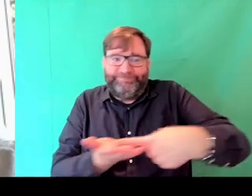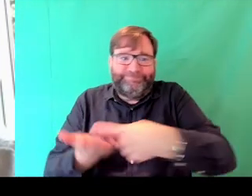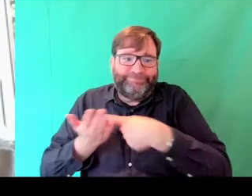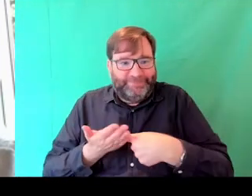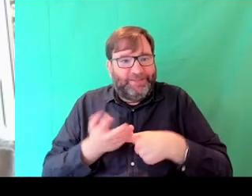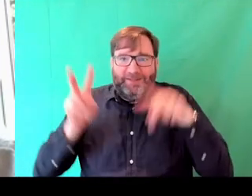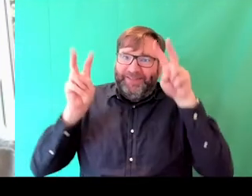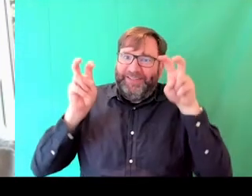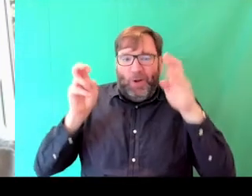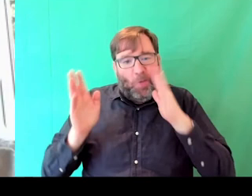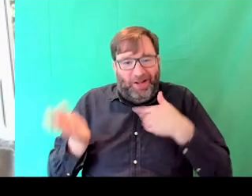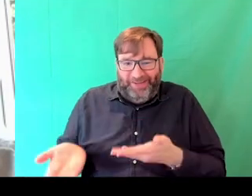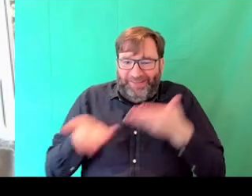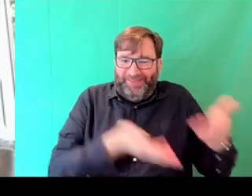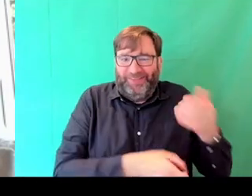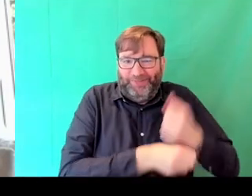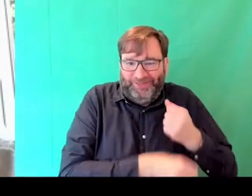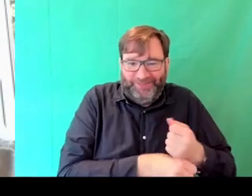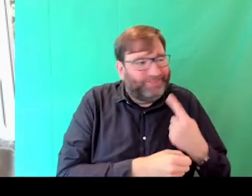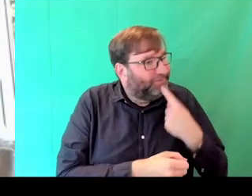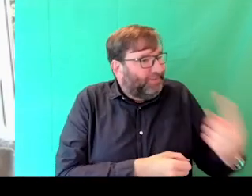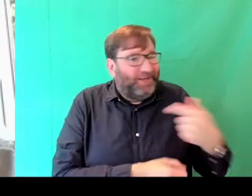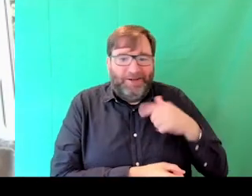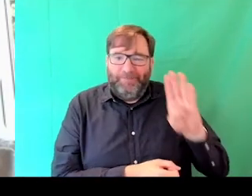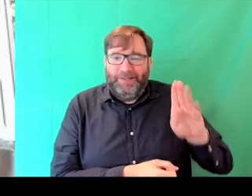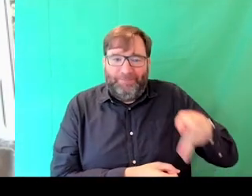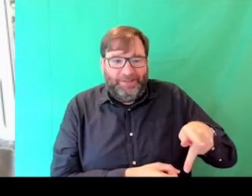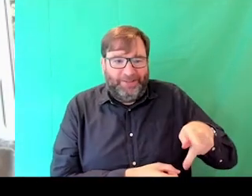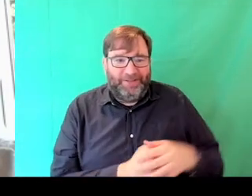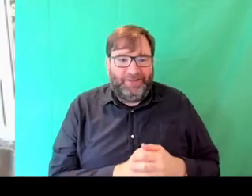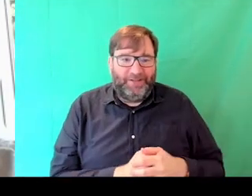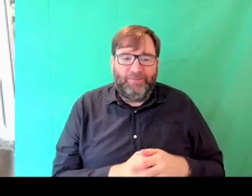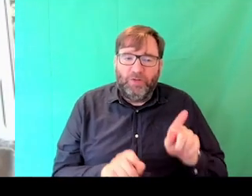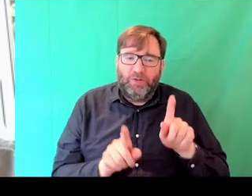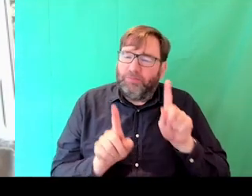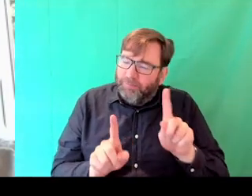And what a great way to kind of wrap our discussion today. We're people first,